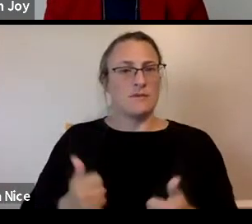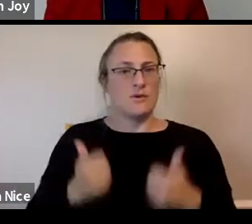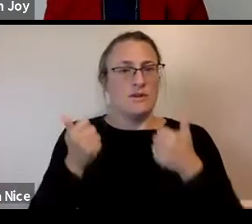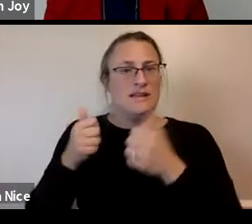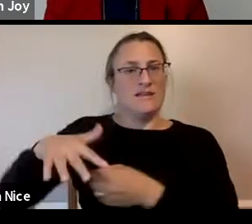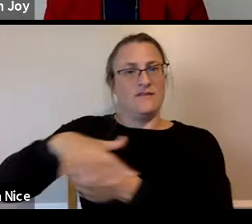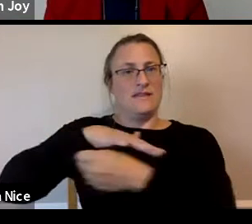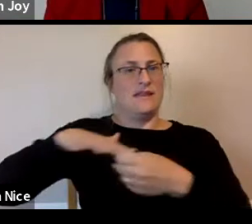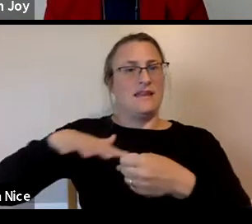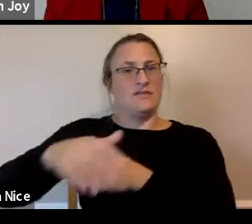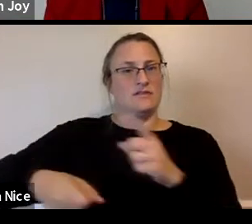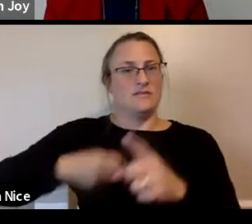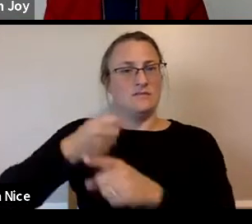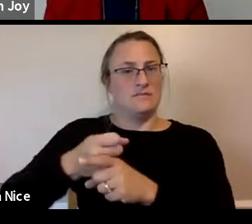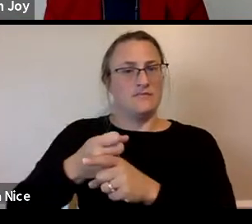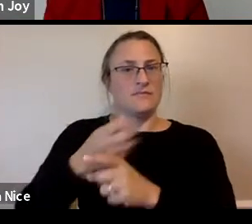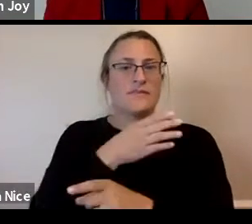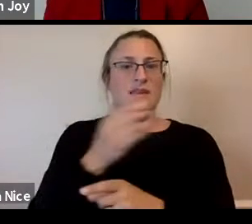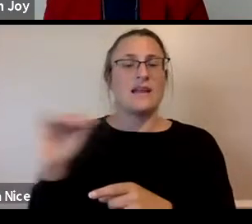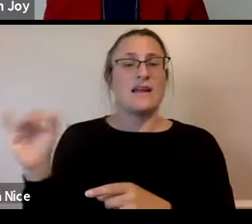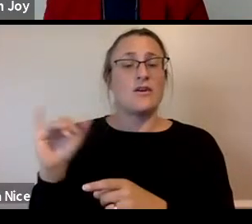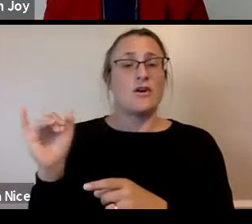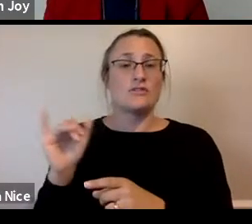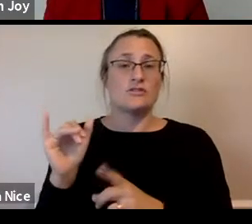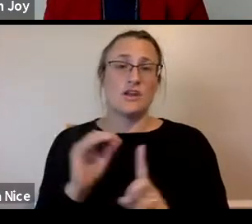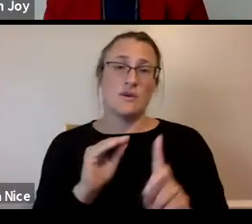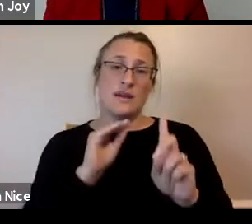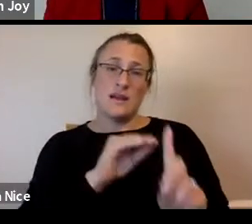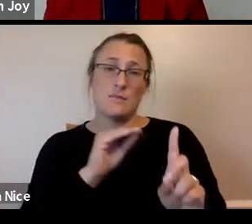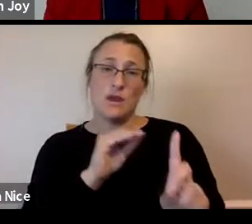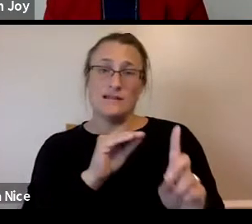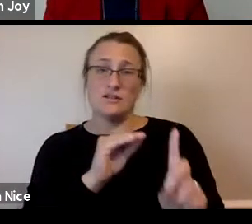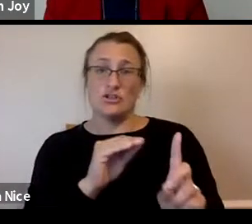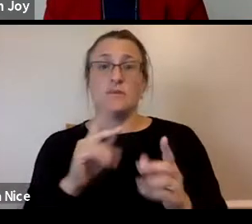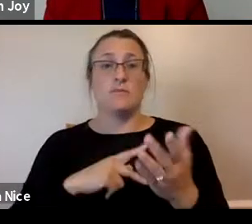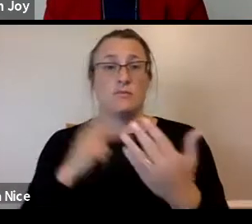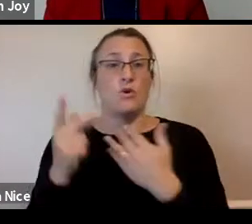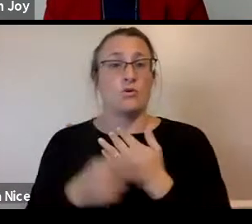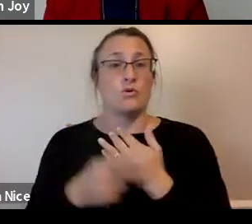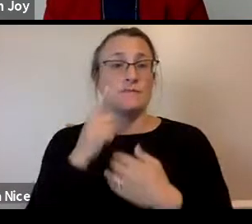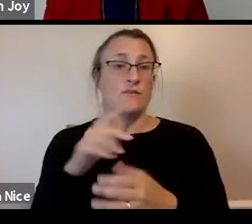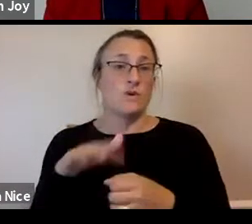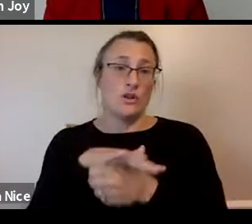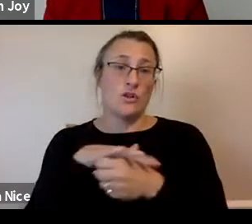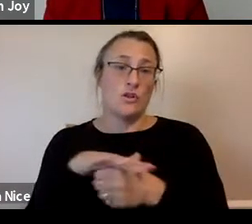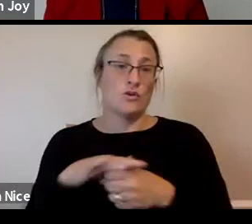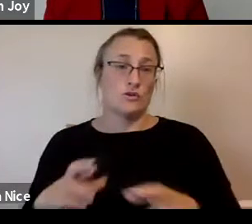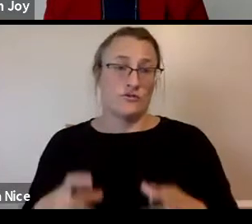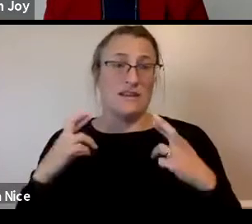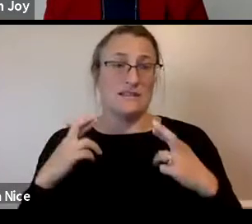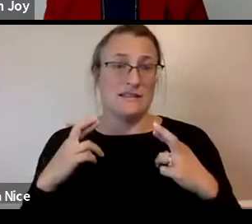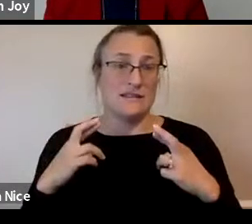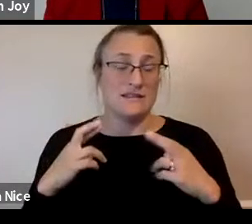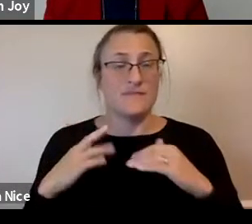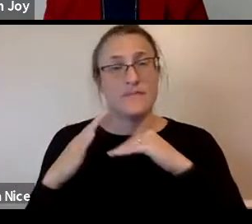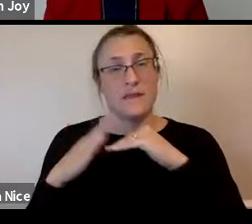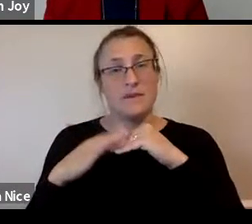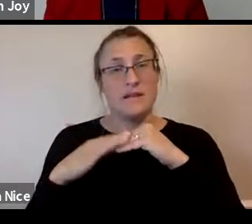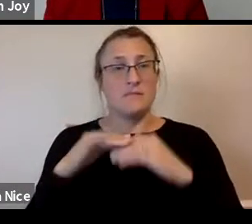and uses of apprenticeship and pre-apprenticeship programs for local residents. A minimum of $10